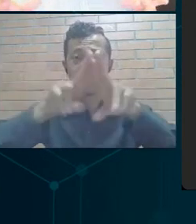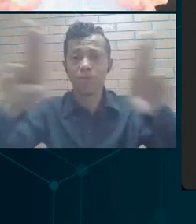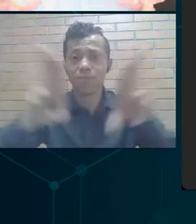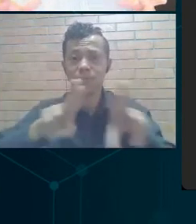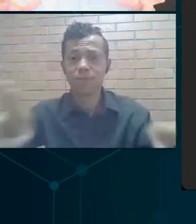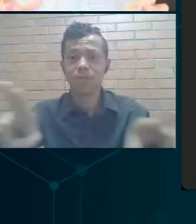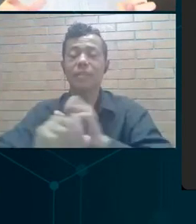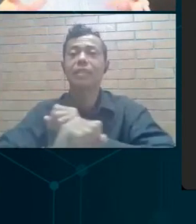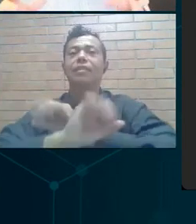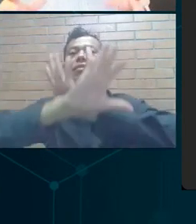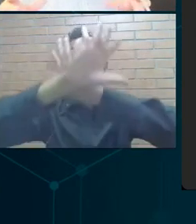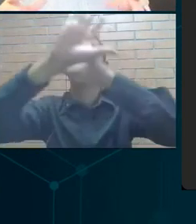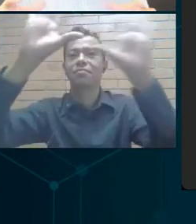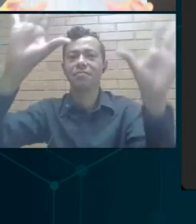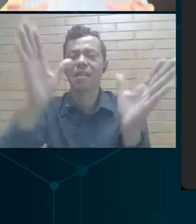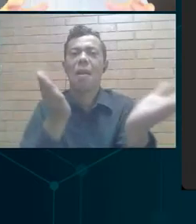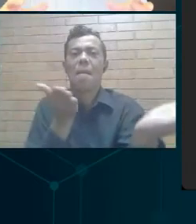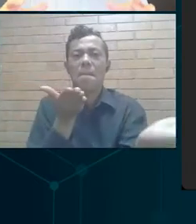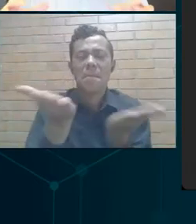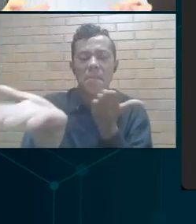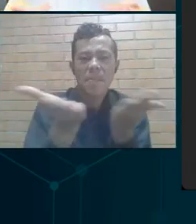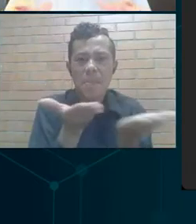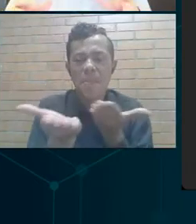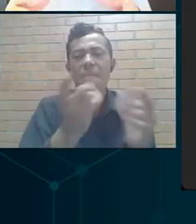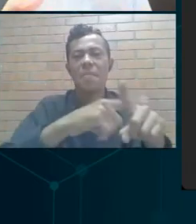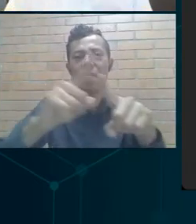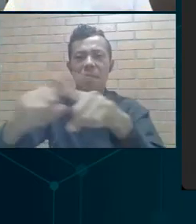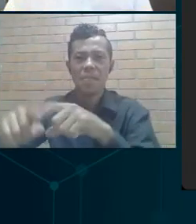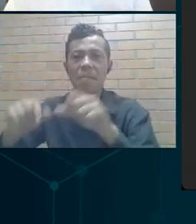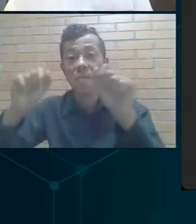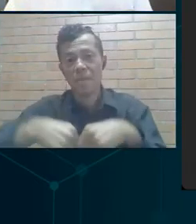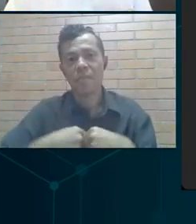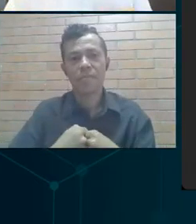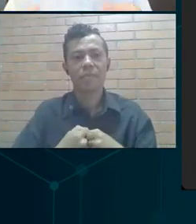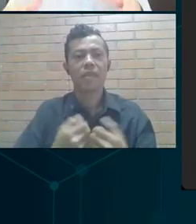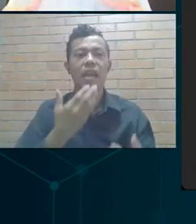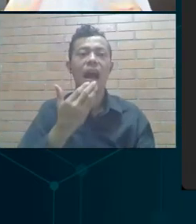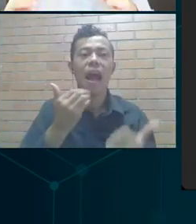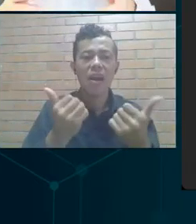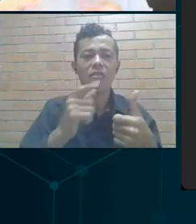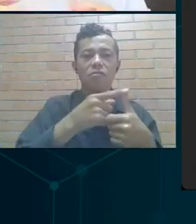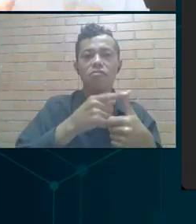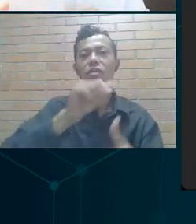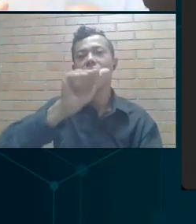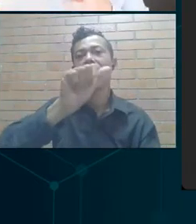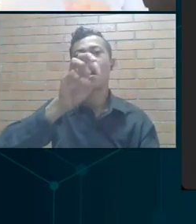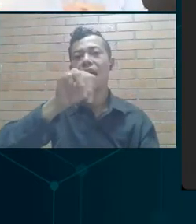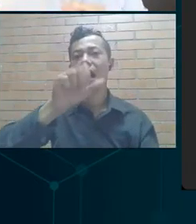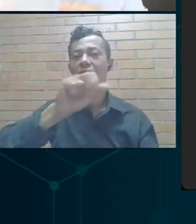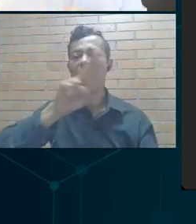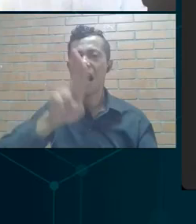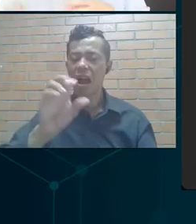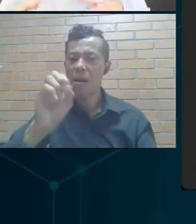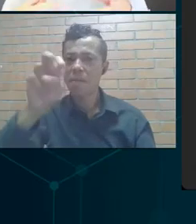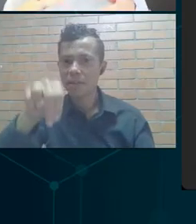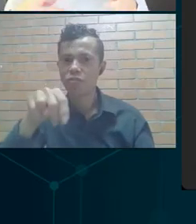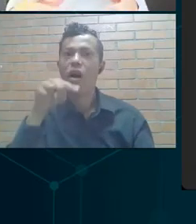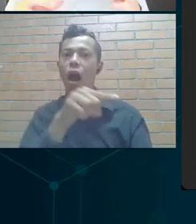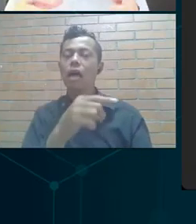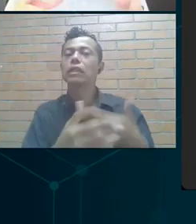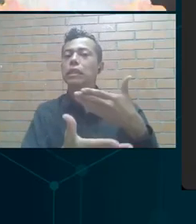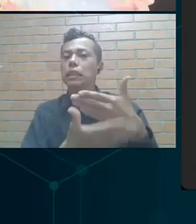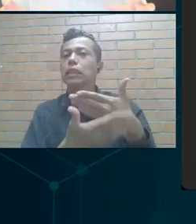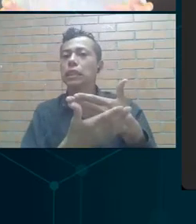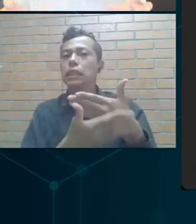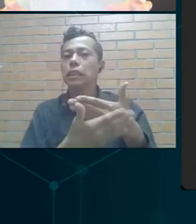had companies like Amazon Web Services that had started to deliver computational blocks that you could